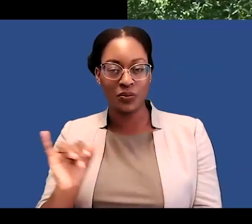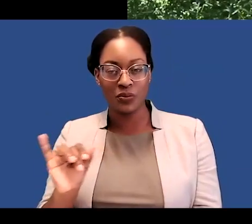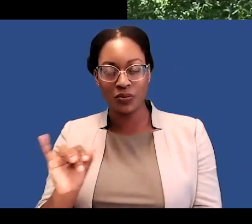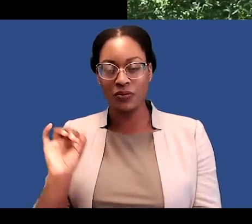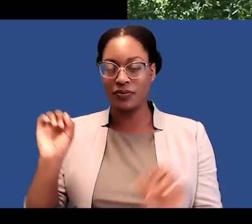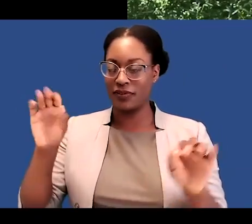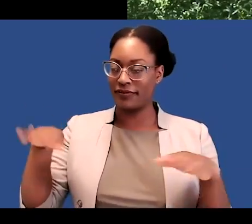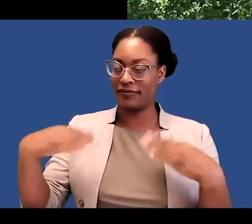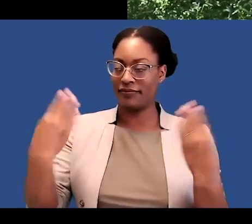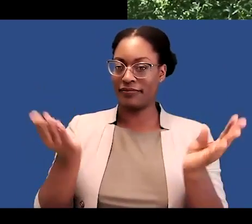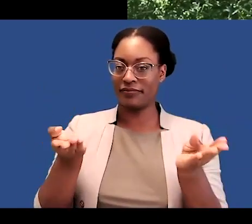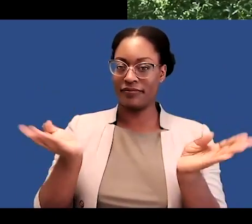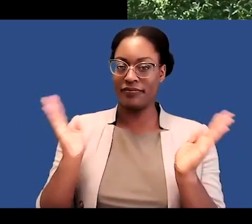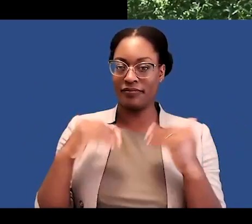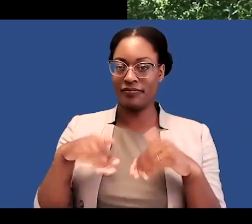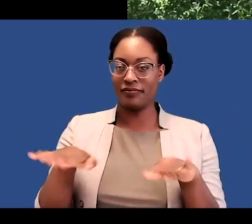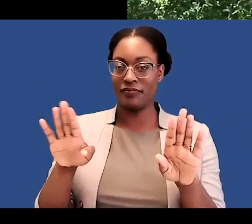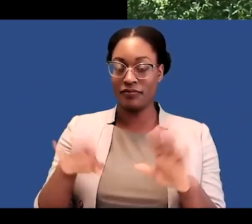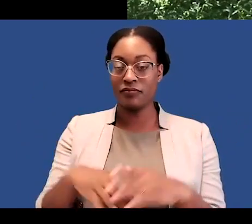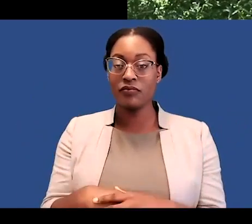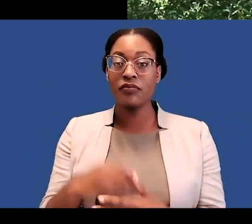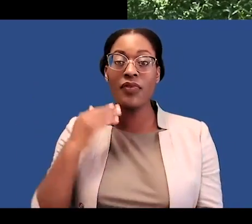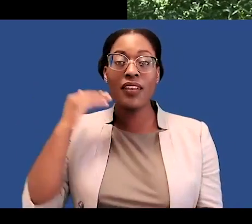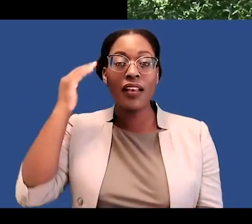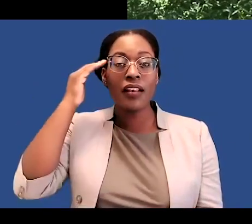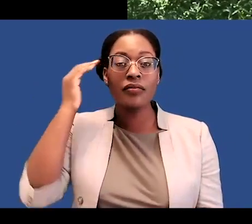turn the head to the left,